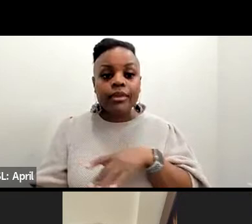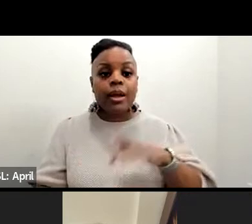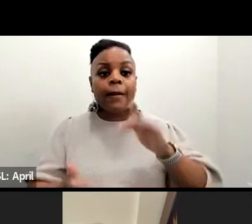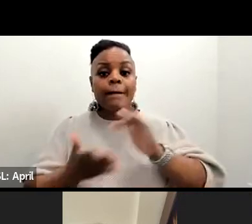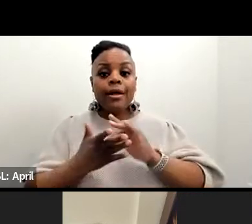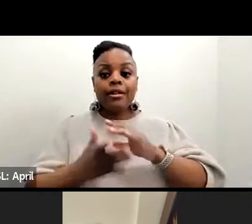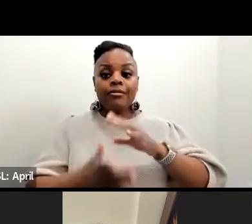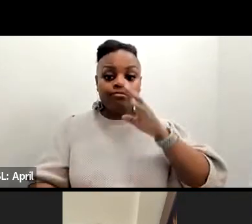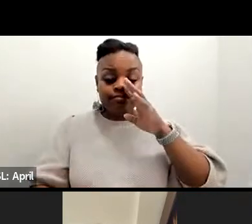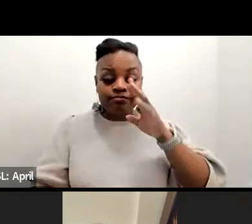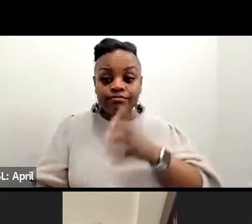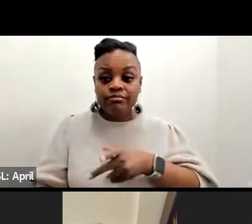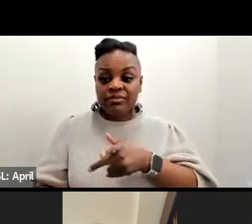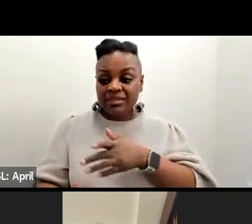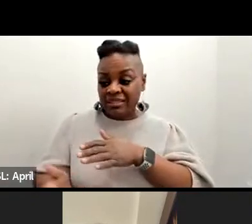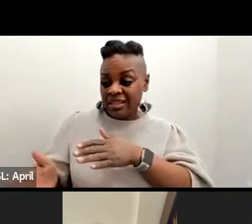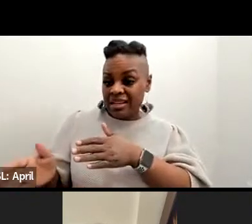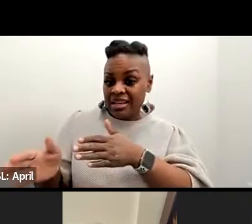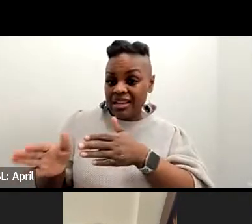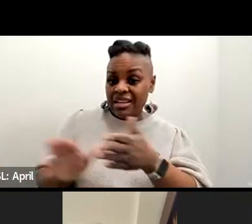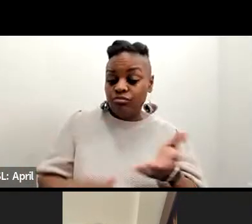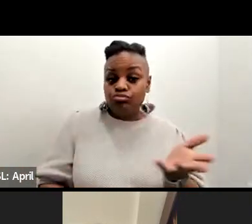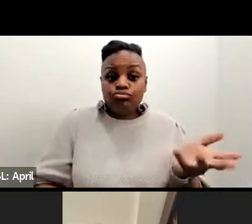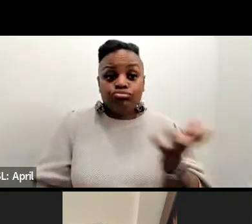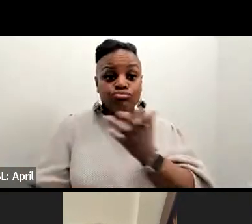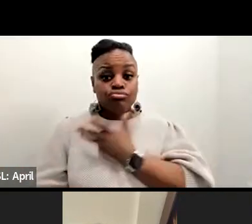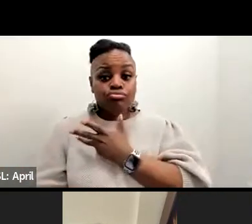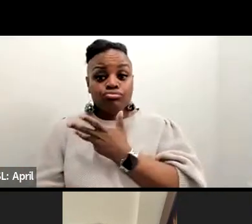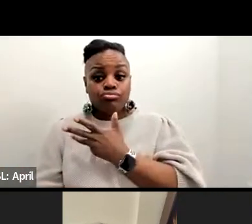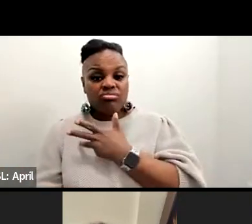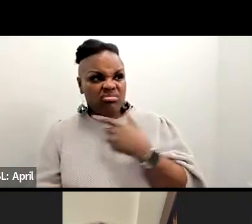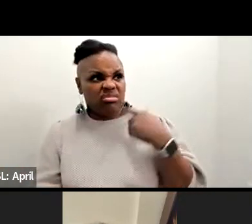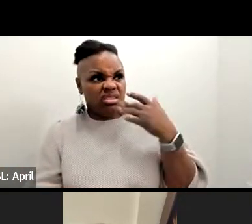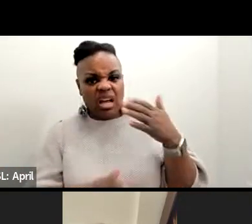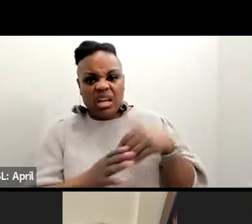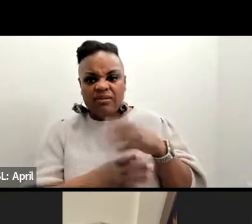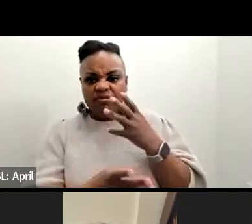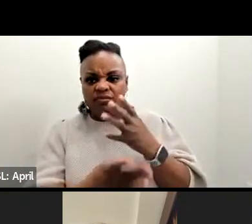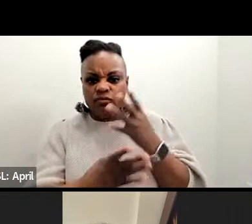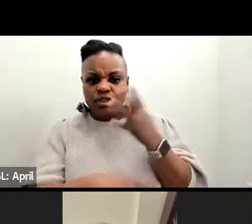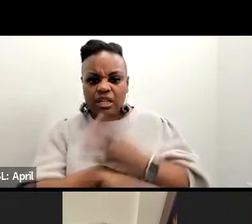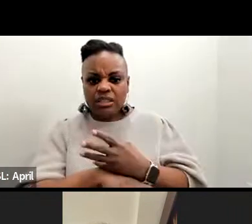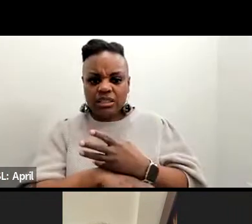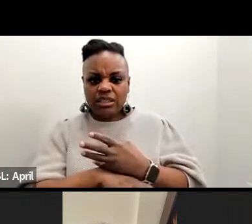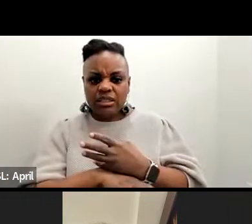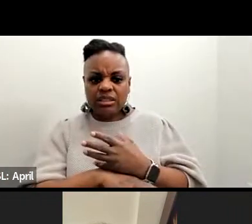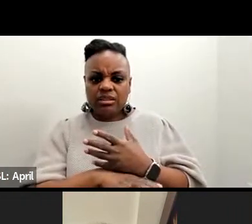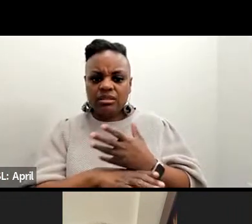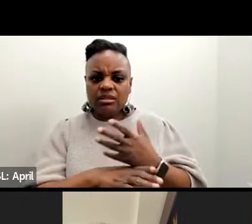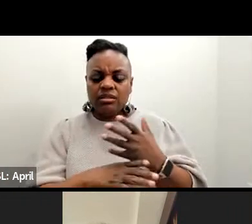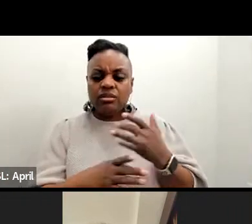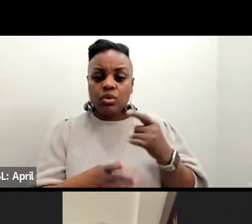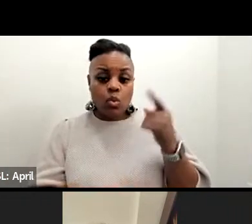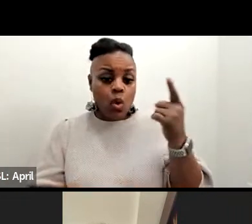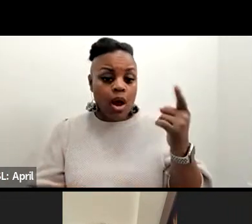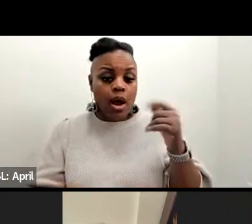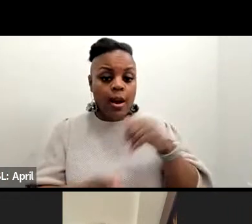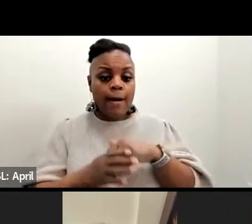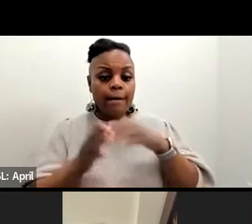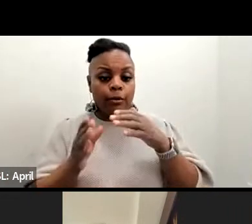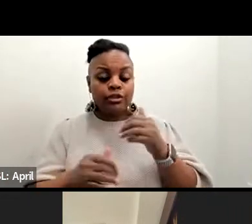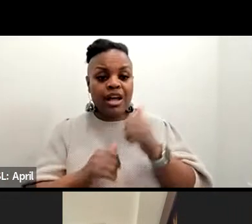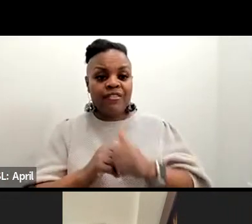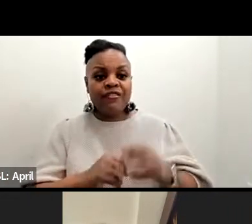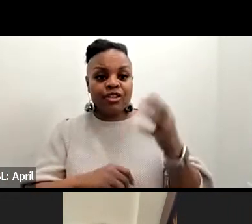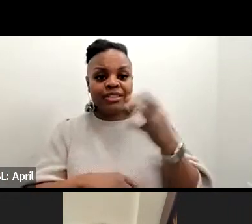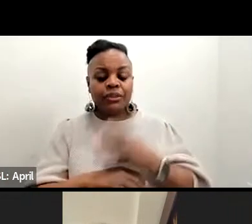every 4 days. At one point, this person's name was Shadi Habash. And 4 days later, that person's name was Mohamed Morsi, right? And I think this speaks